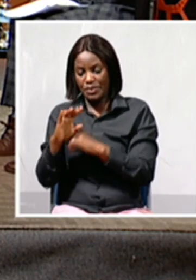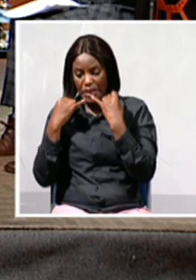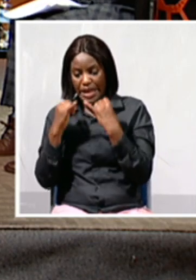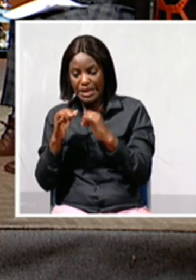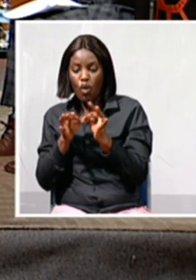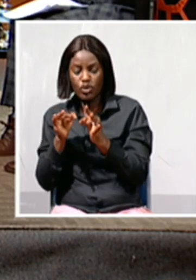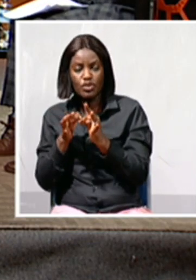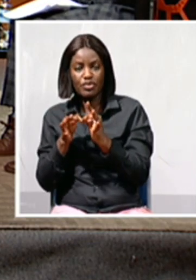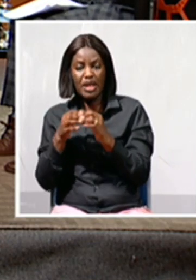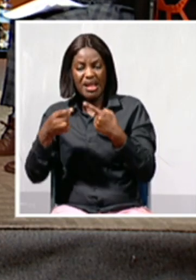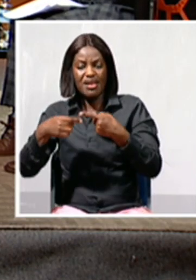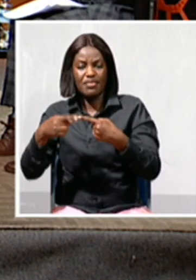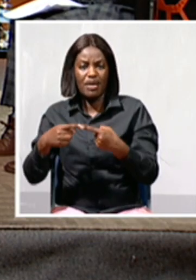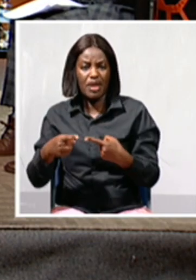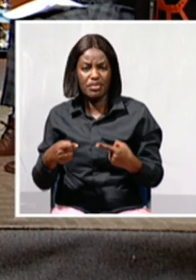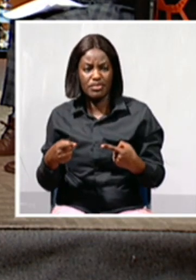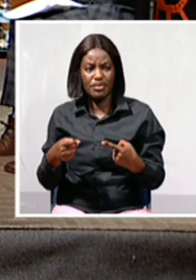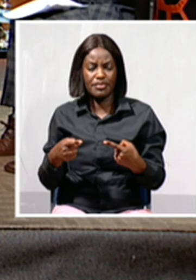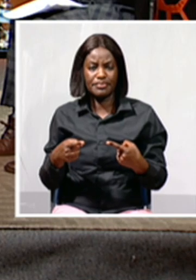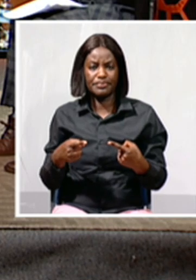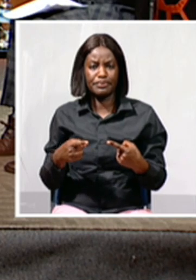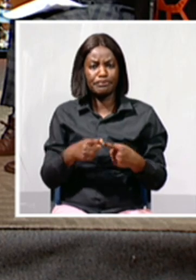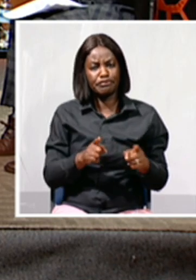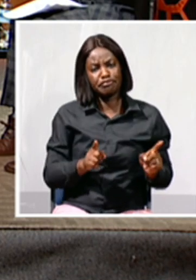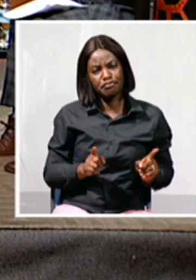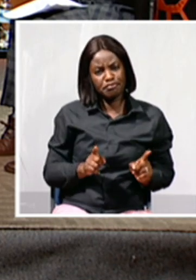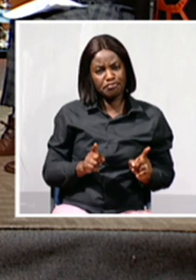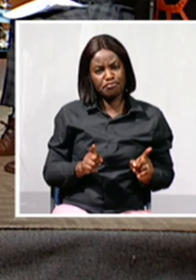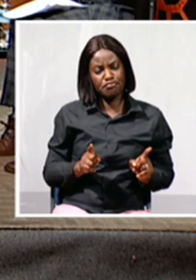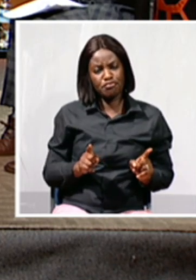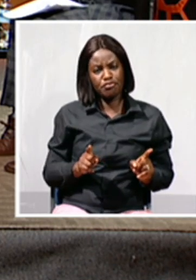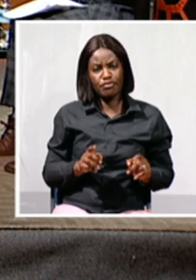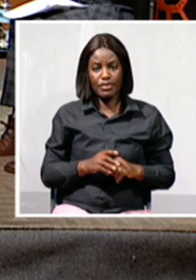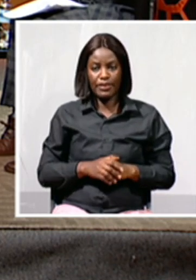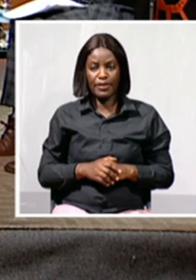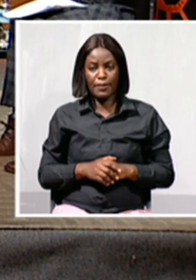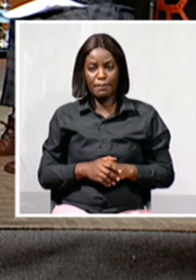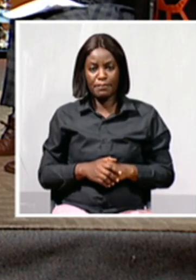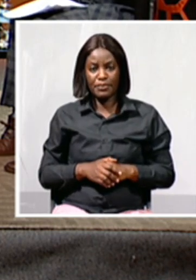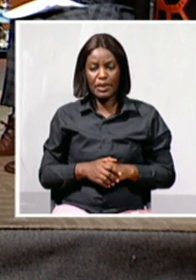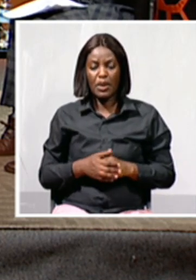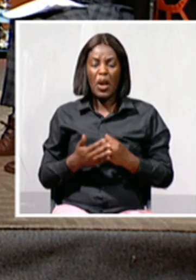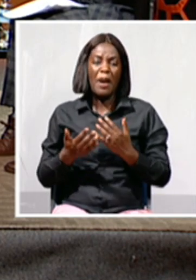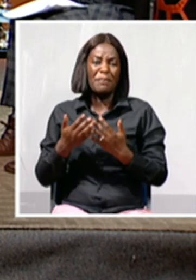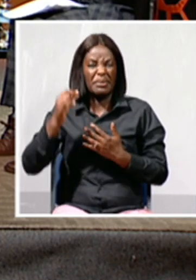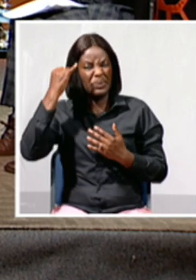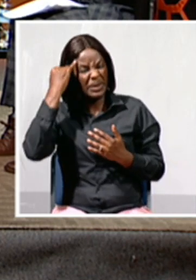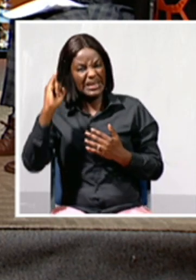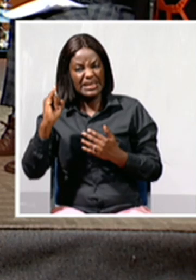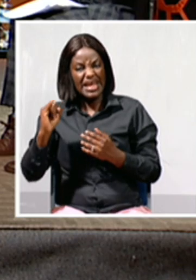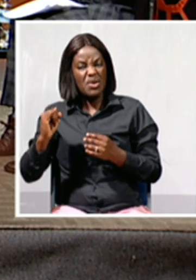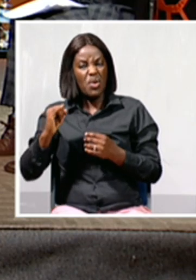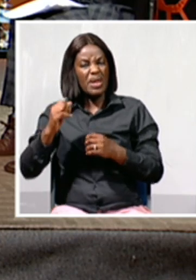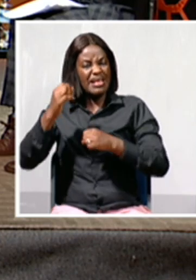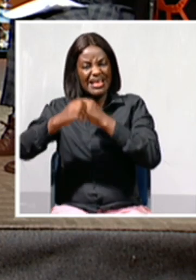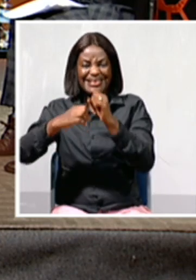election. But is it your sense that perhaps we're treating an election as if it's the first one every single time?